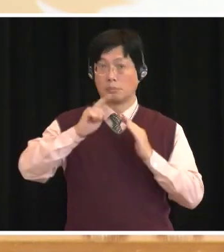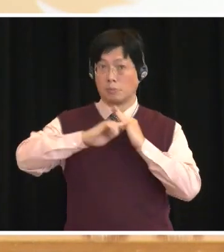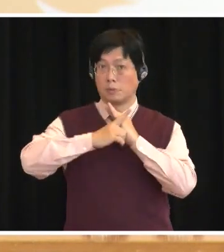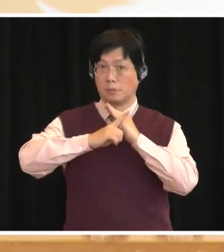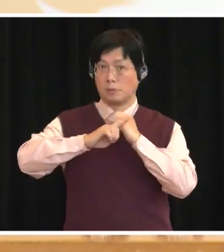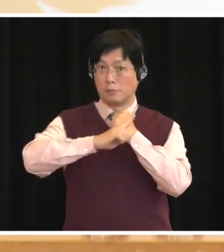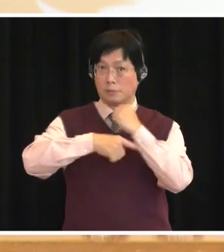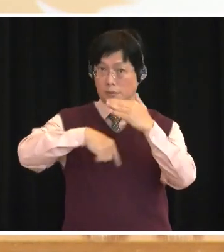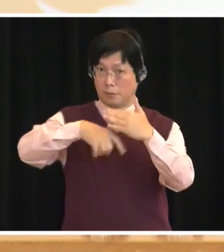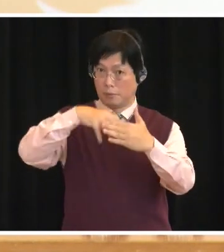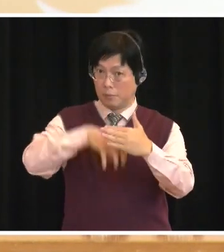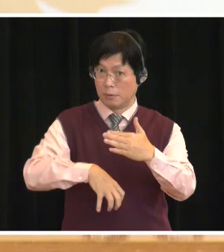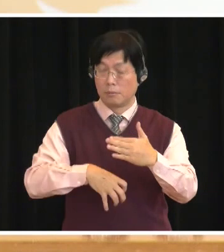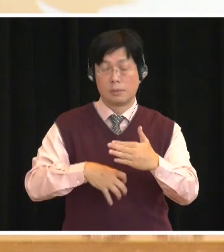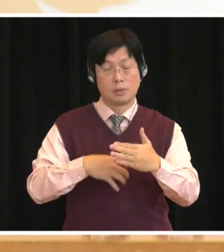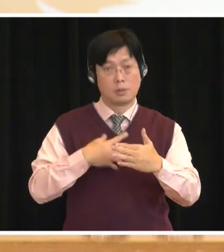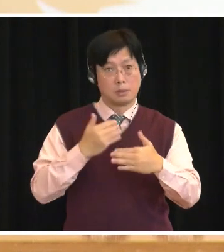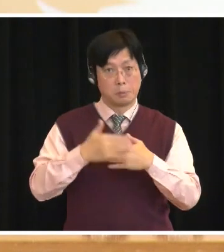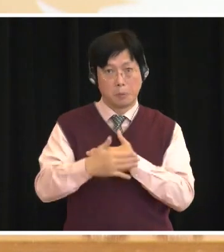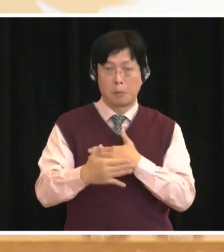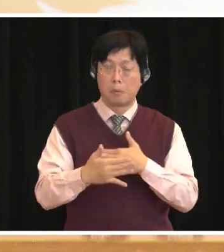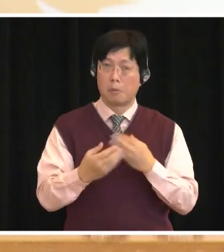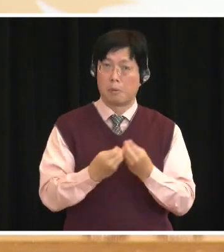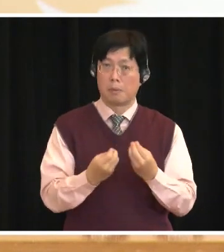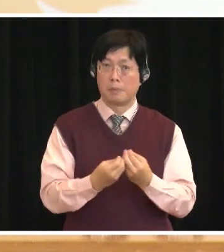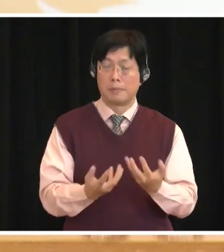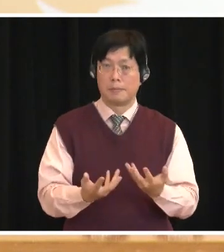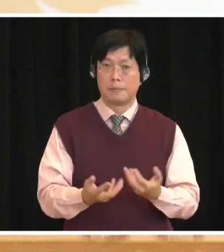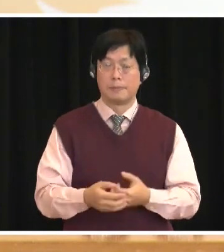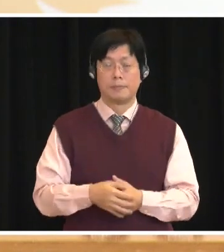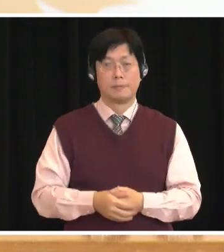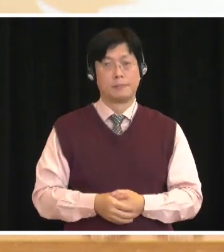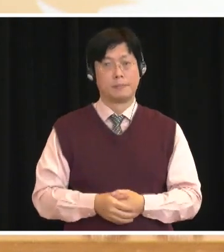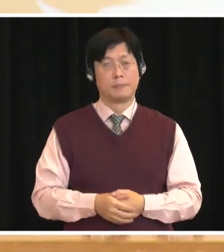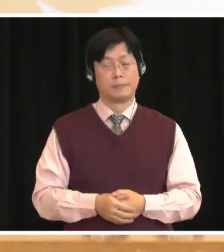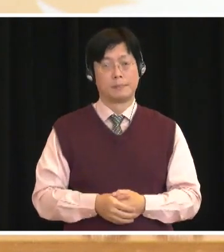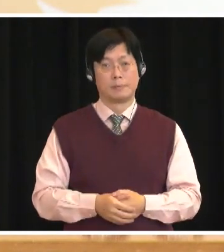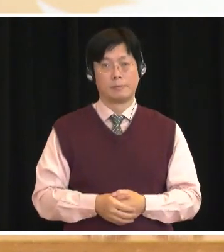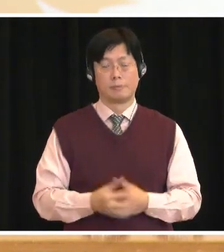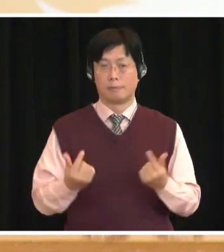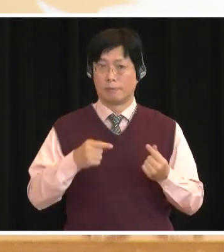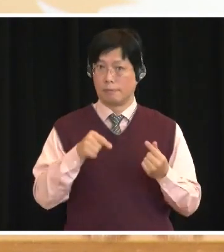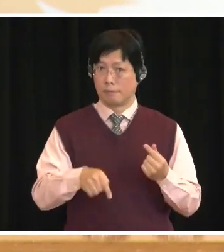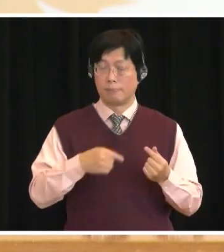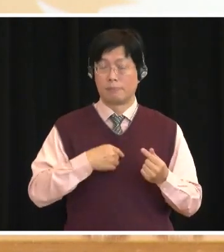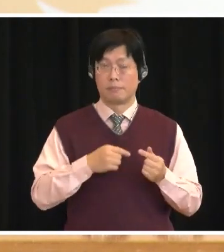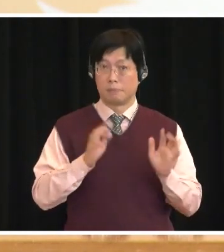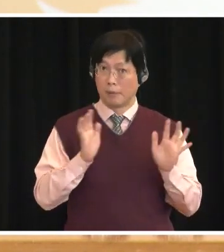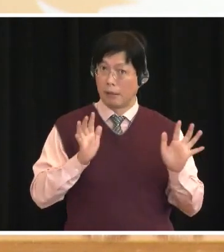from the measures taken regarding those status offenders,